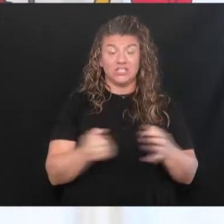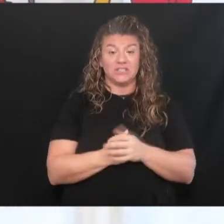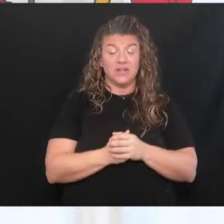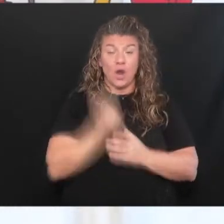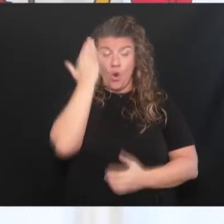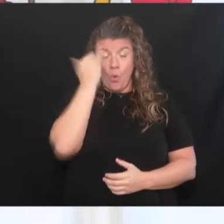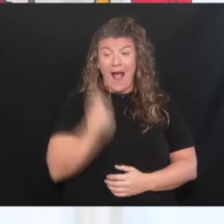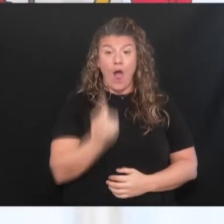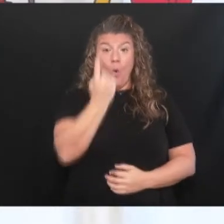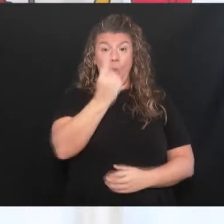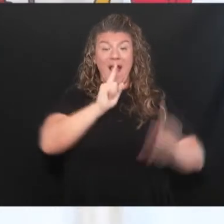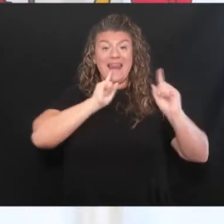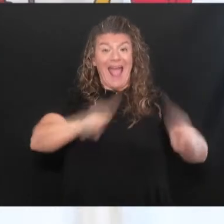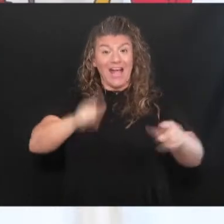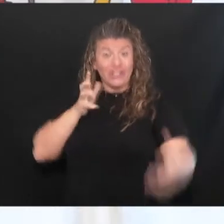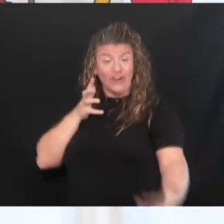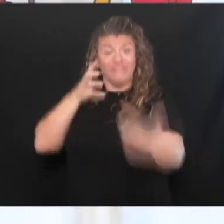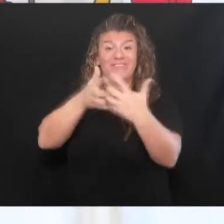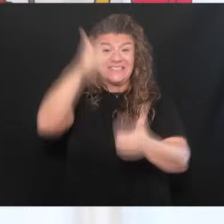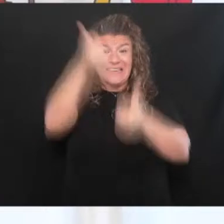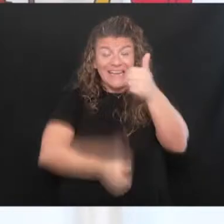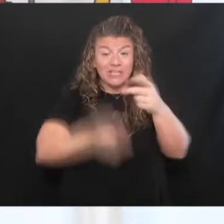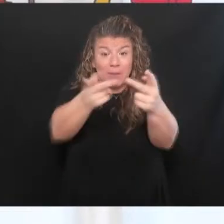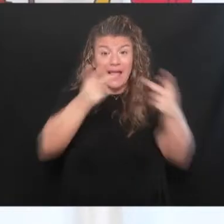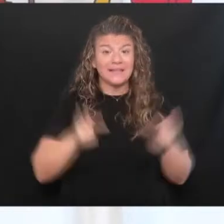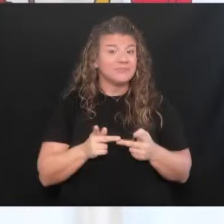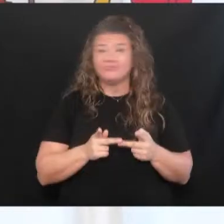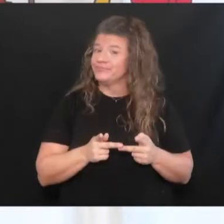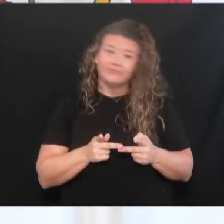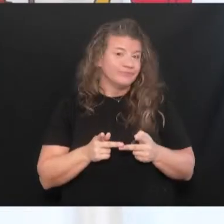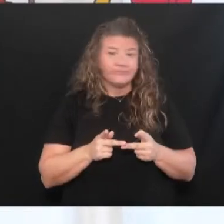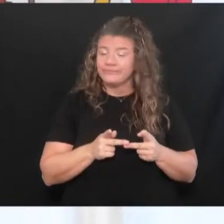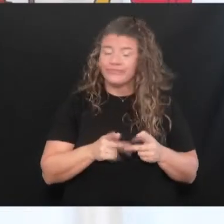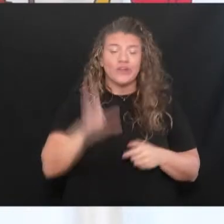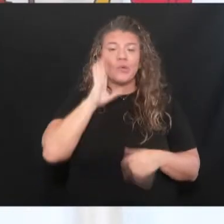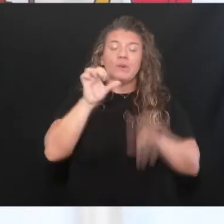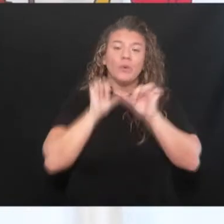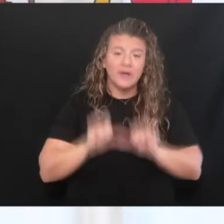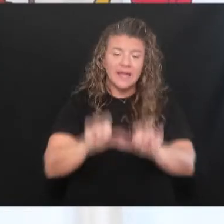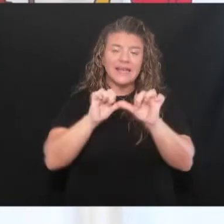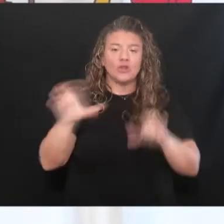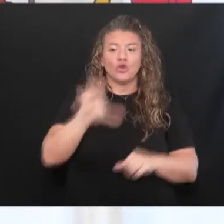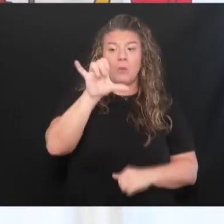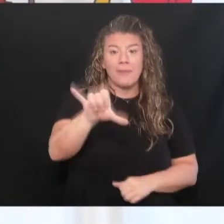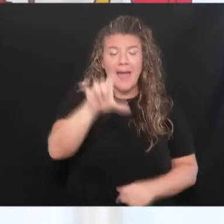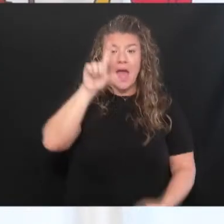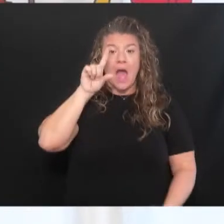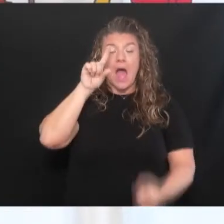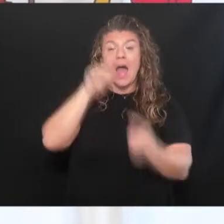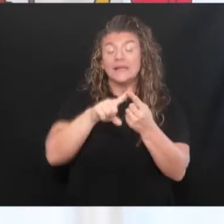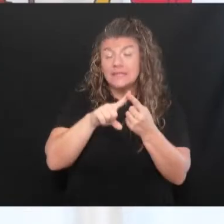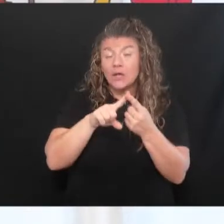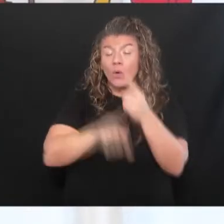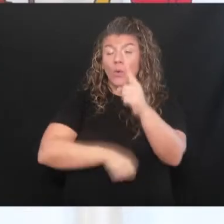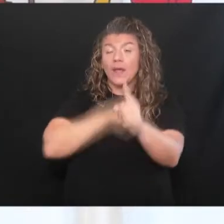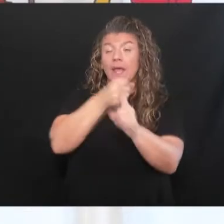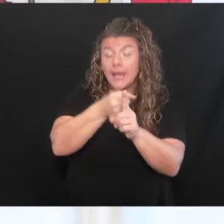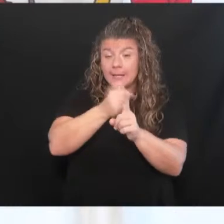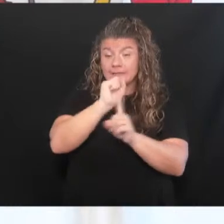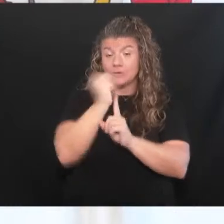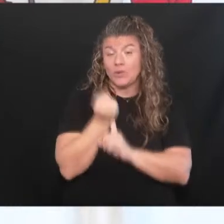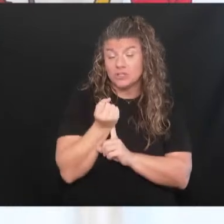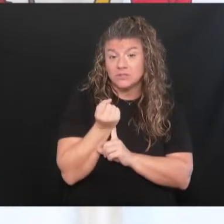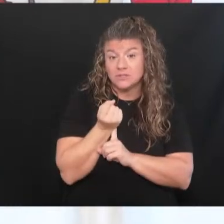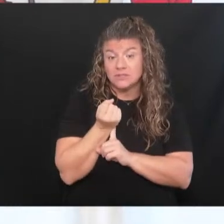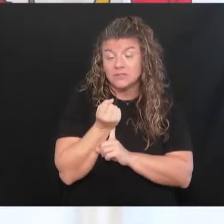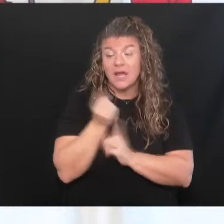doesn't fit all here, and we're going to continue down that pathway until we reach a situation to where